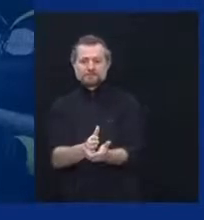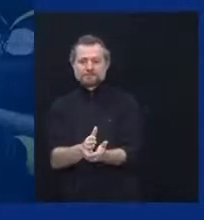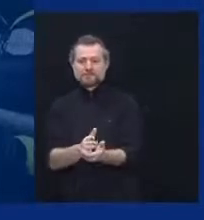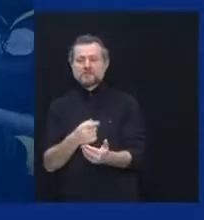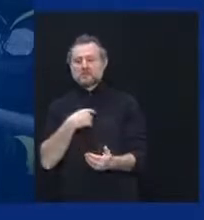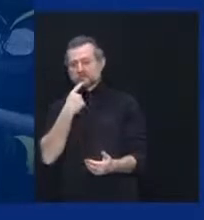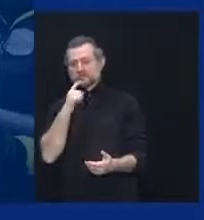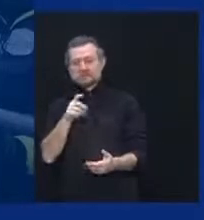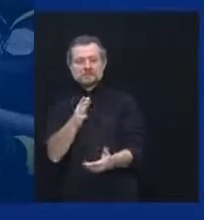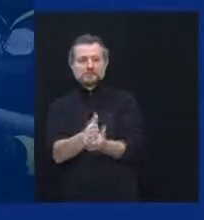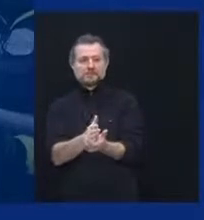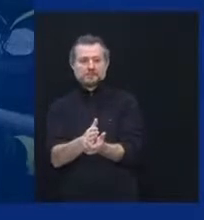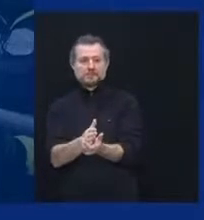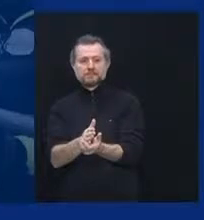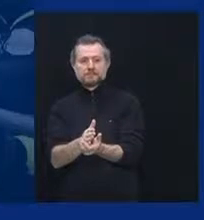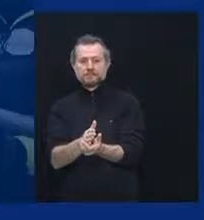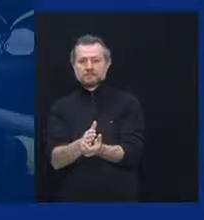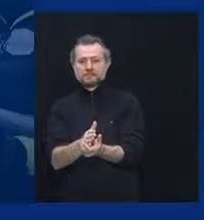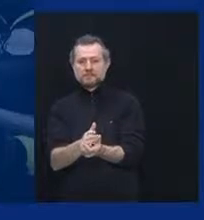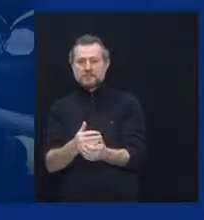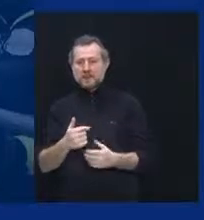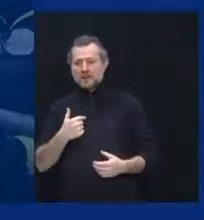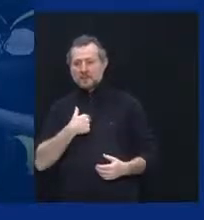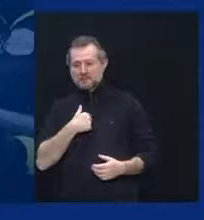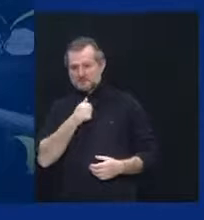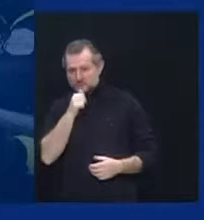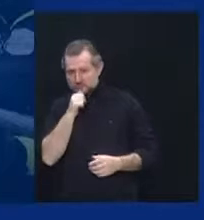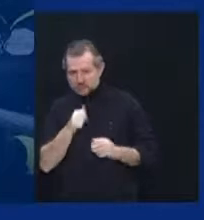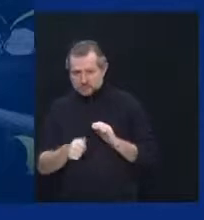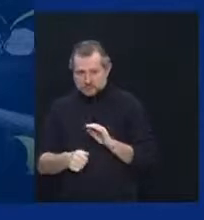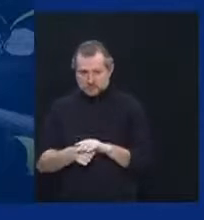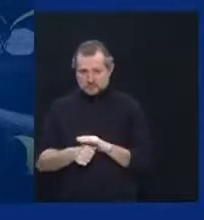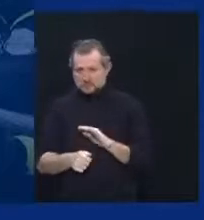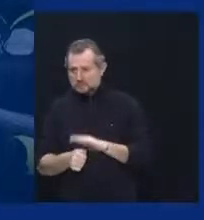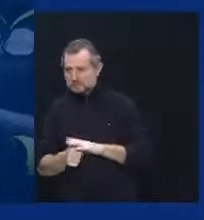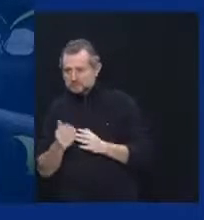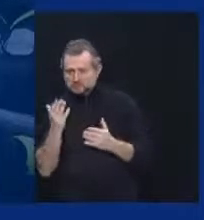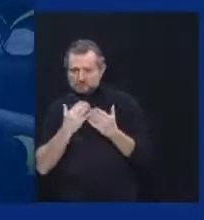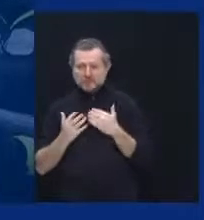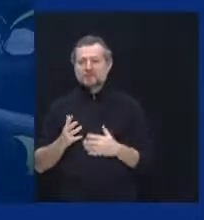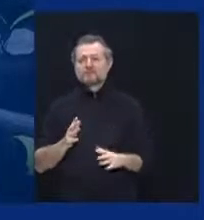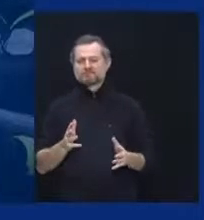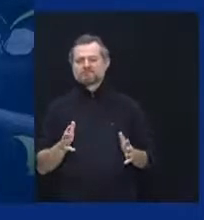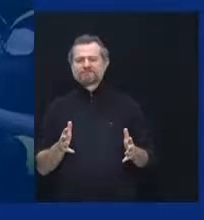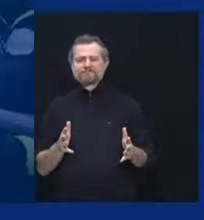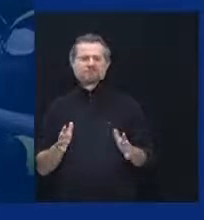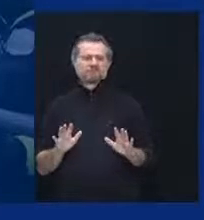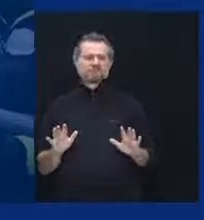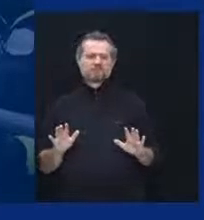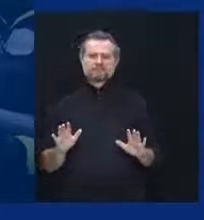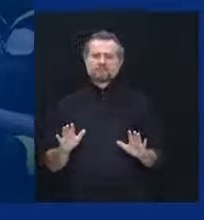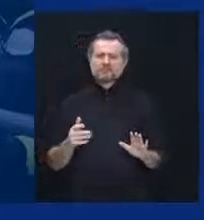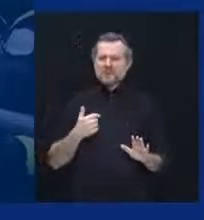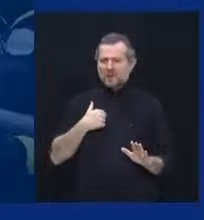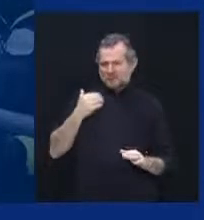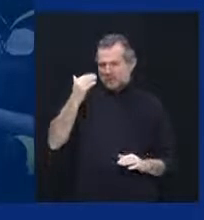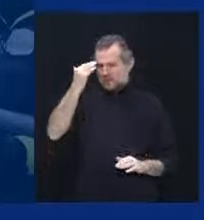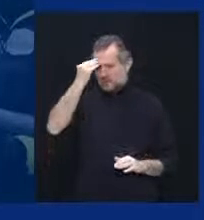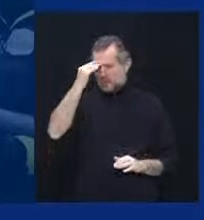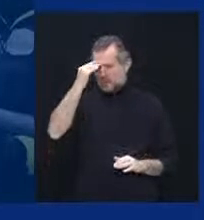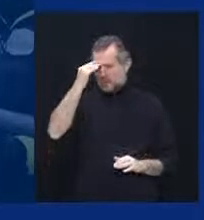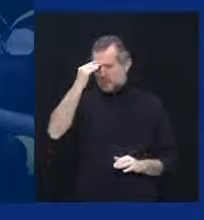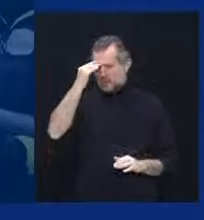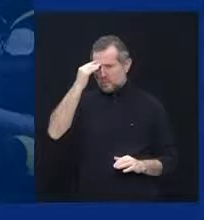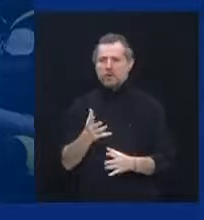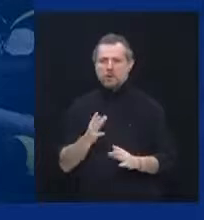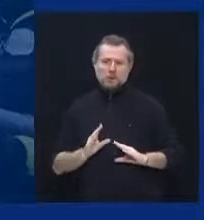There are no secrets in life. We know who spreads the ugliness on